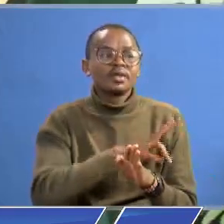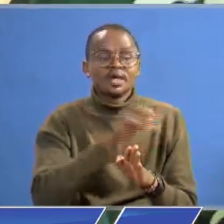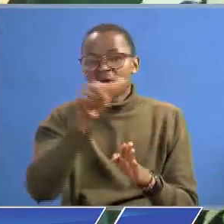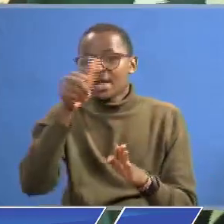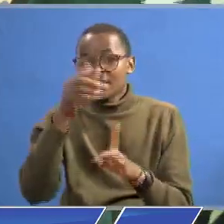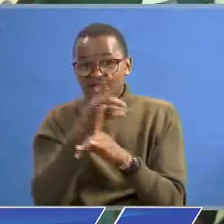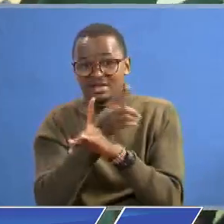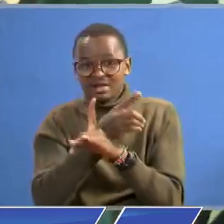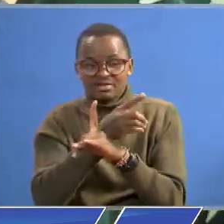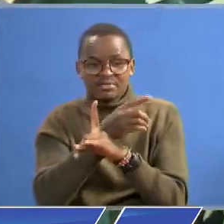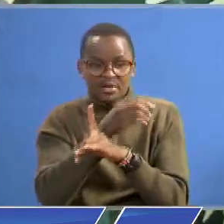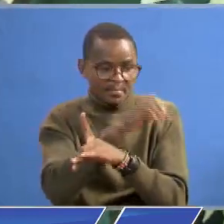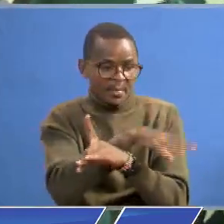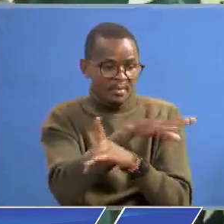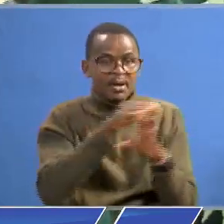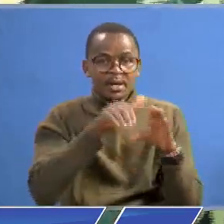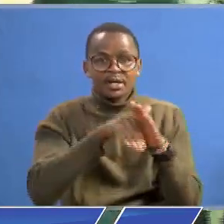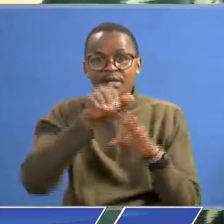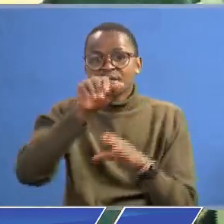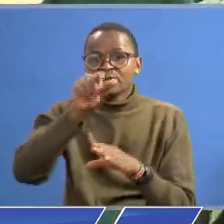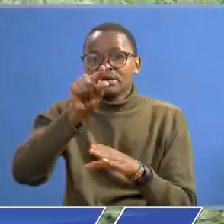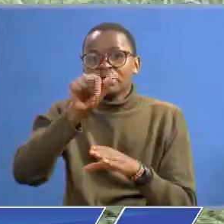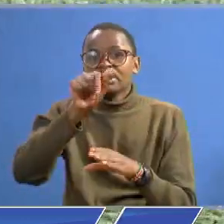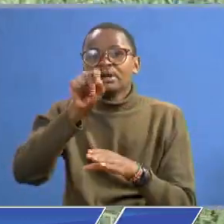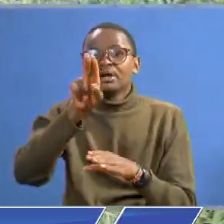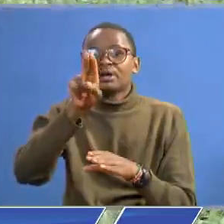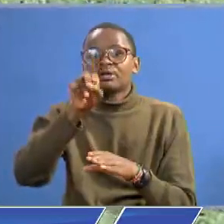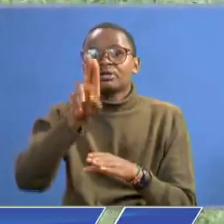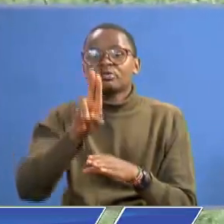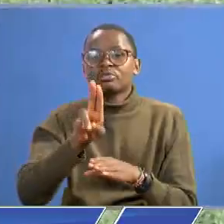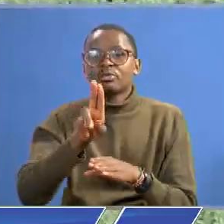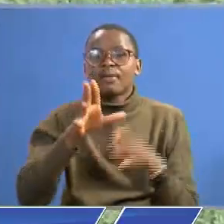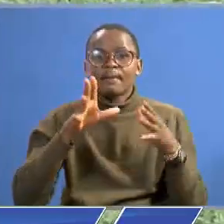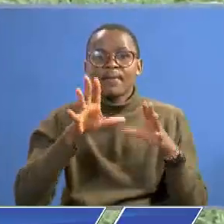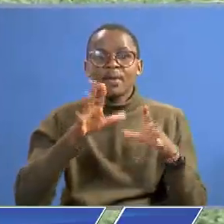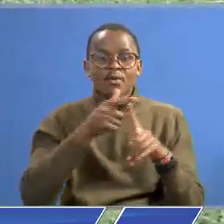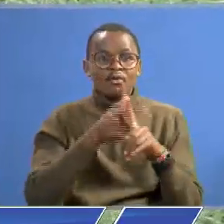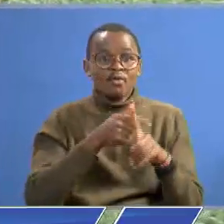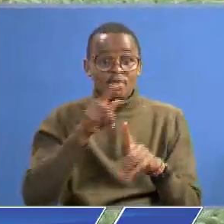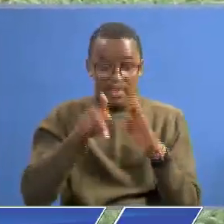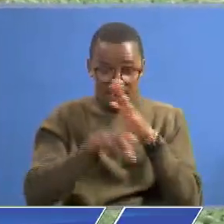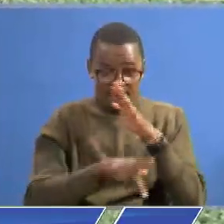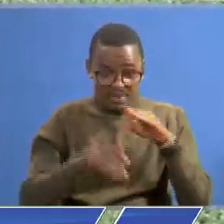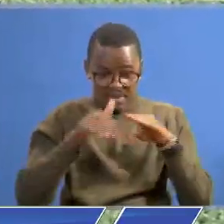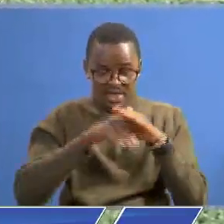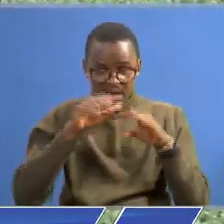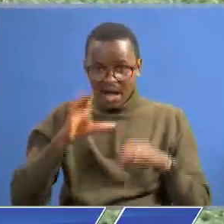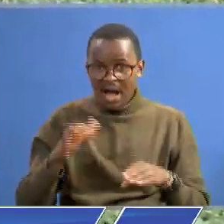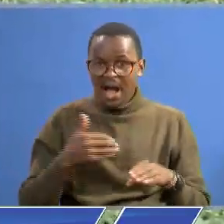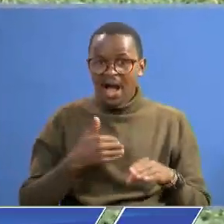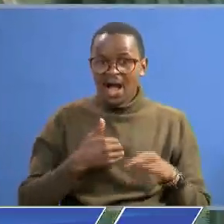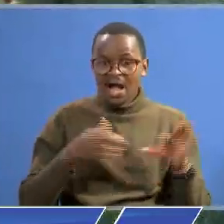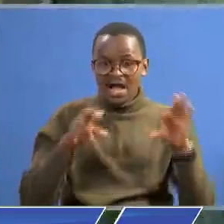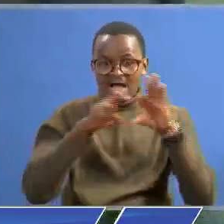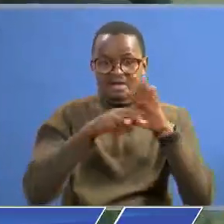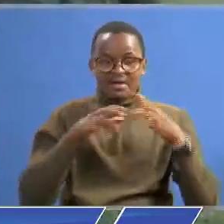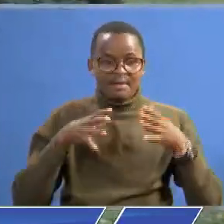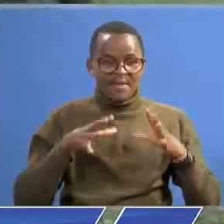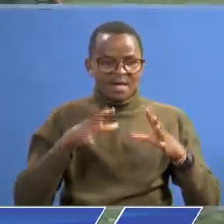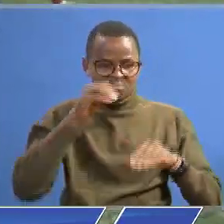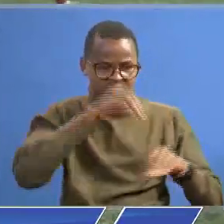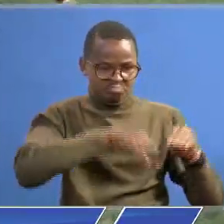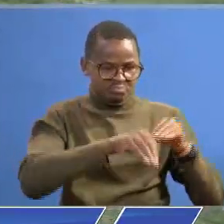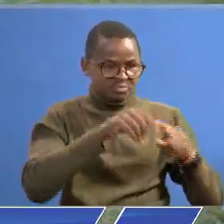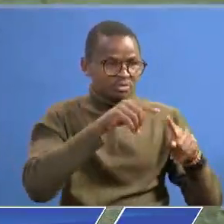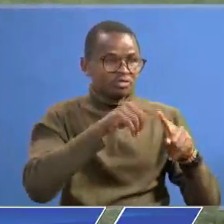another different tree planting exercise in Gatundu South constituency, school pupils from Isasiri Primary School in the county have joined well-wishers in planting